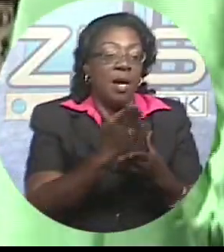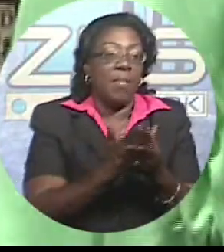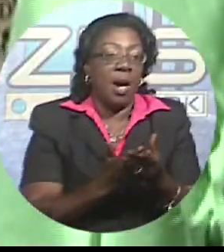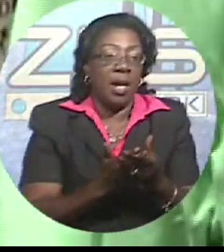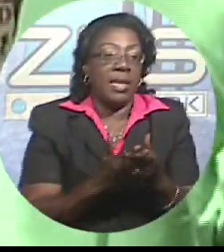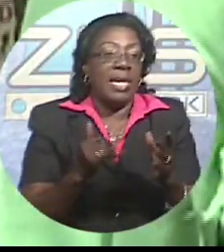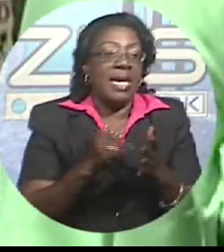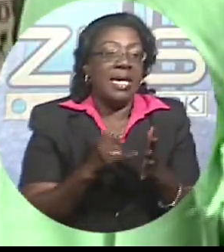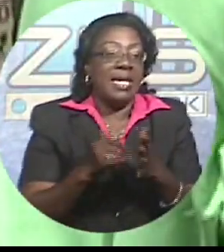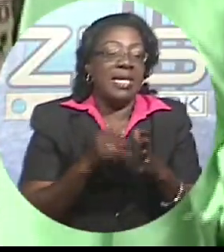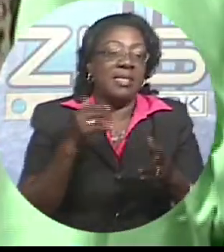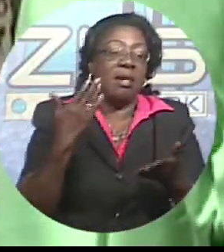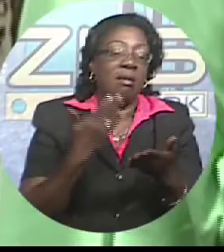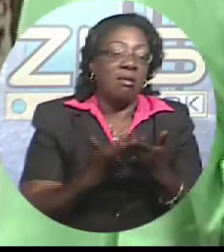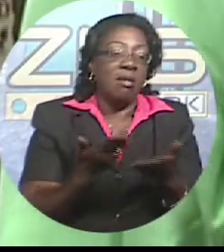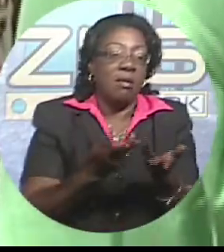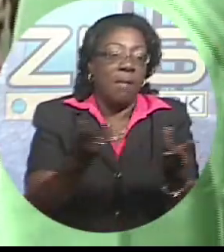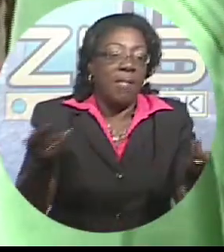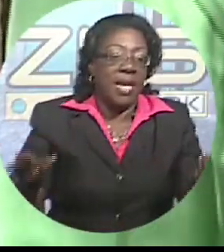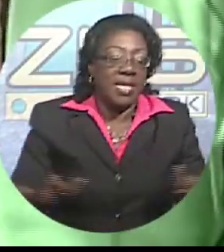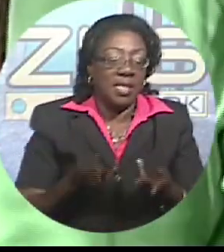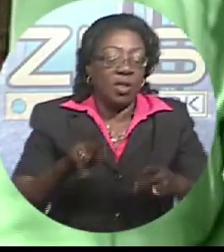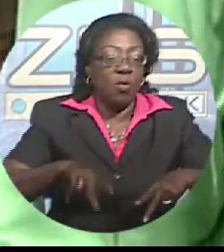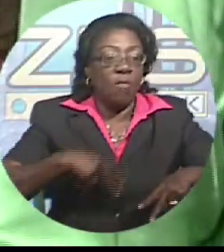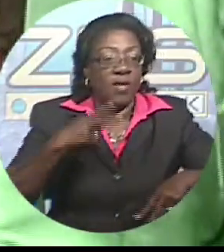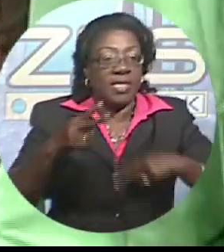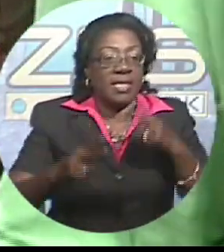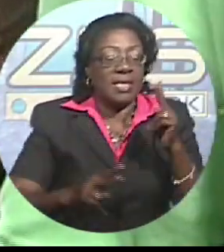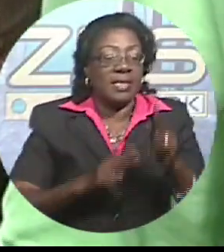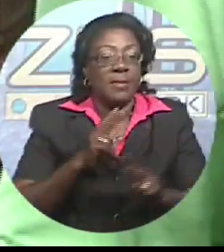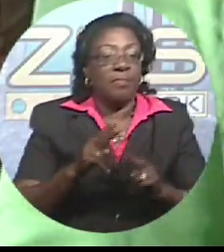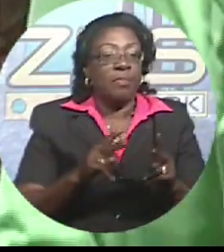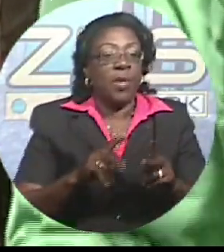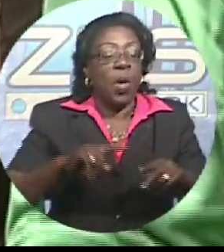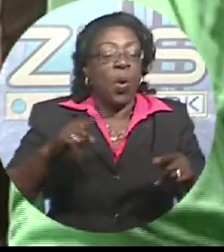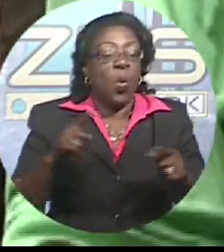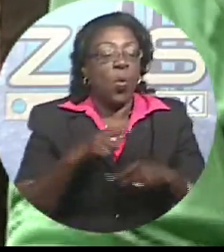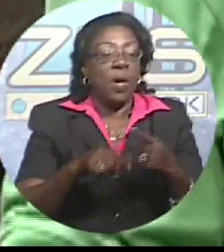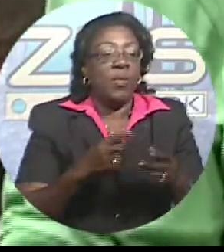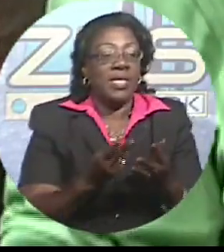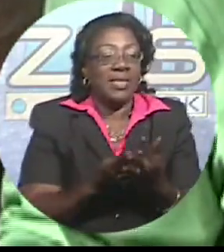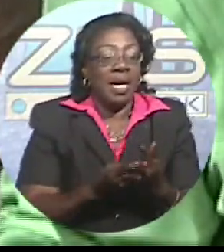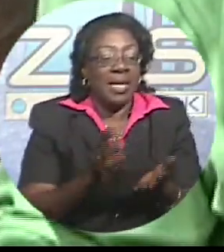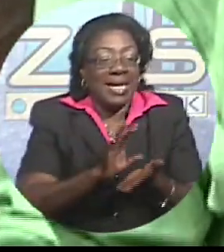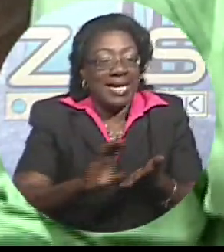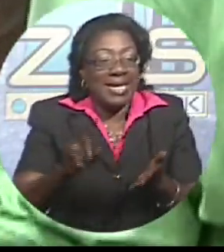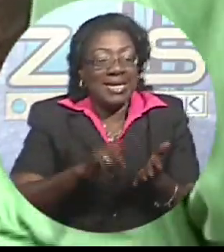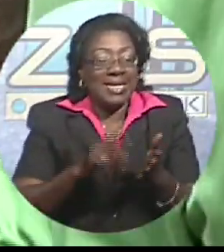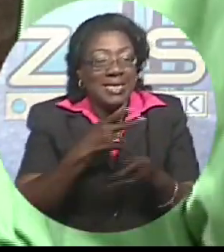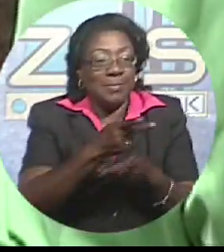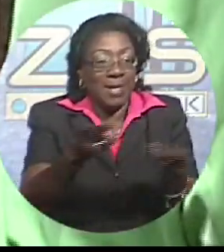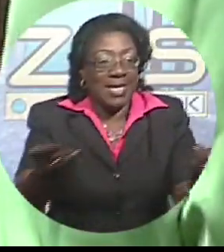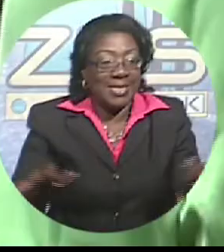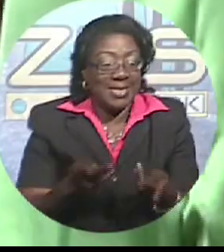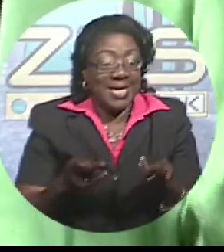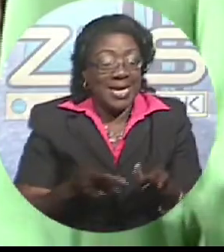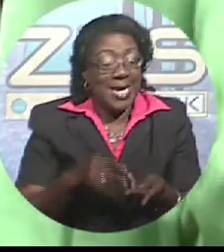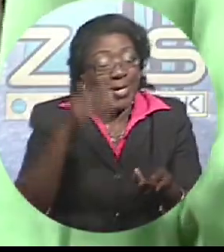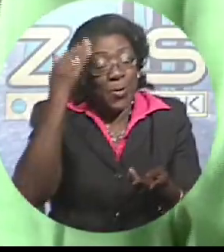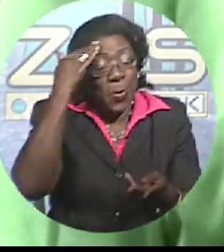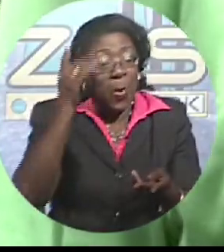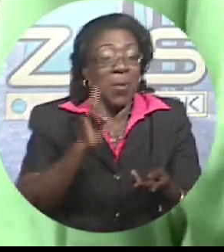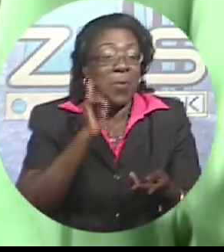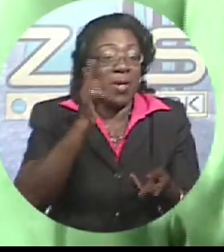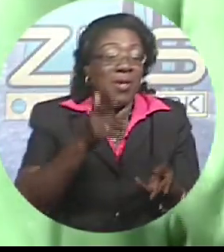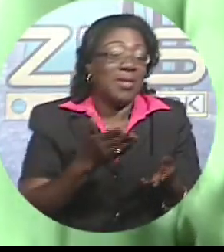is absolutely #1, impeccable. When we started creating this place, I didn't really know what we'd end up with, but we knew we wanted to